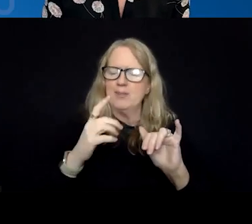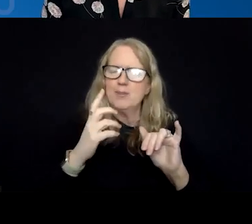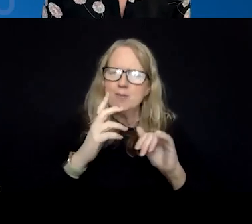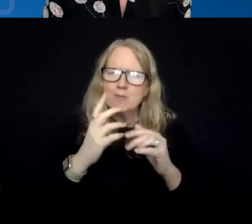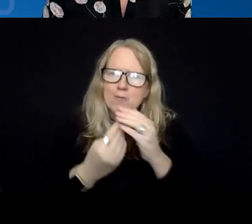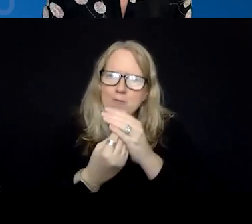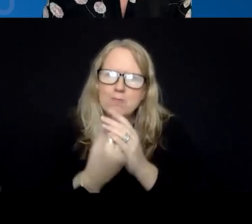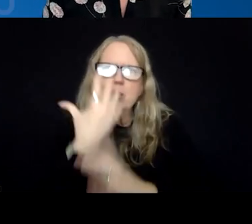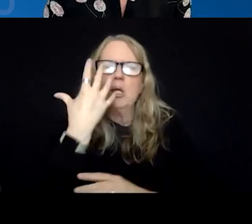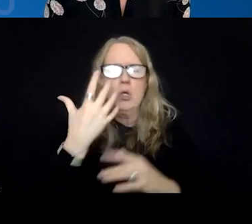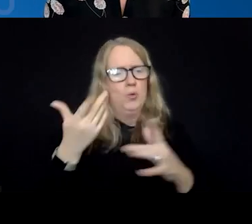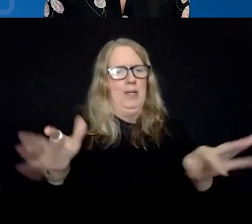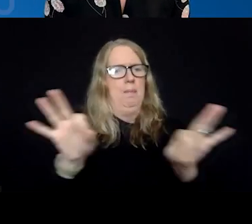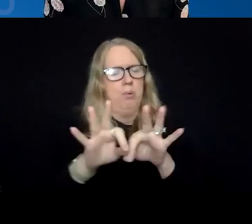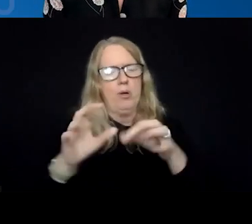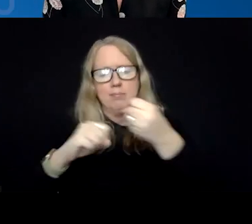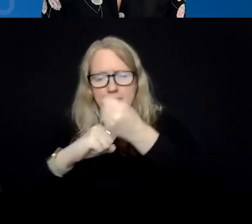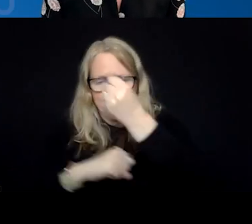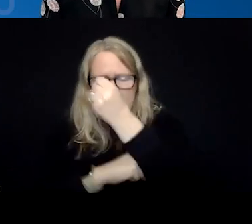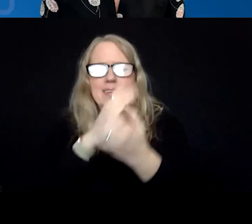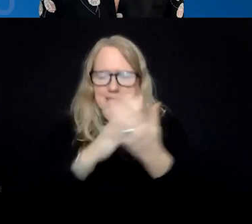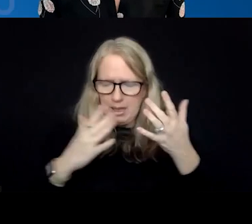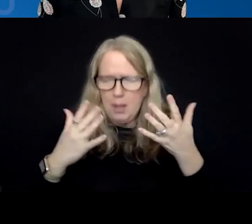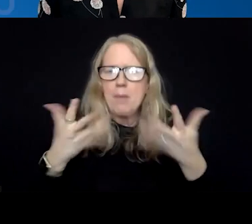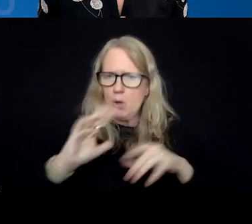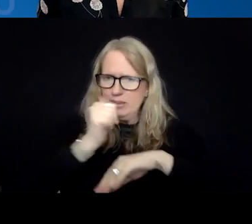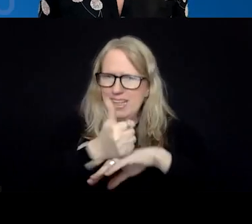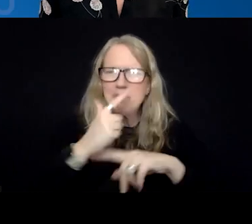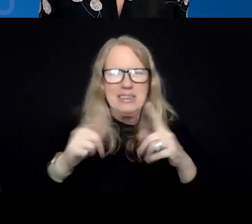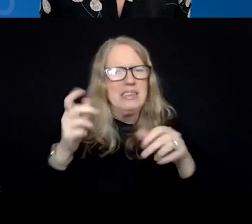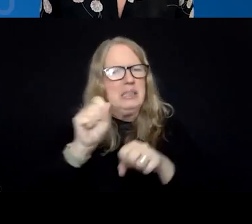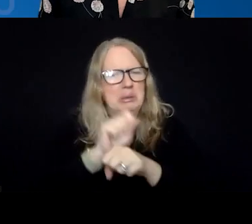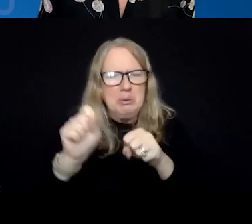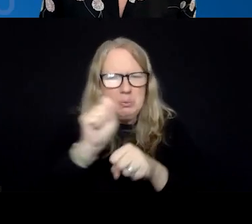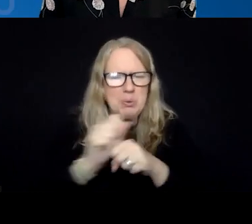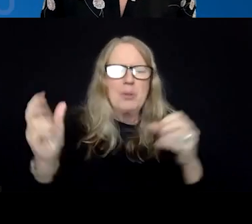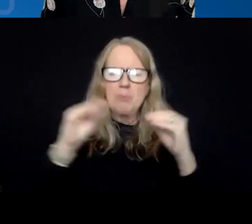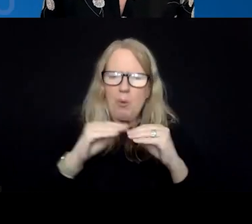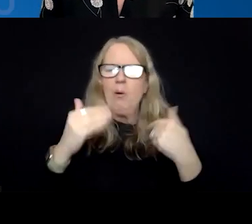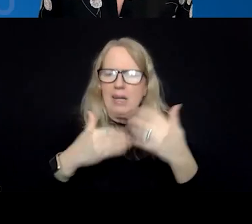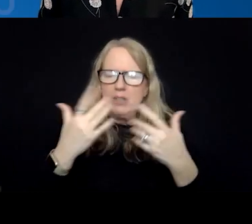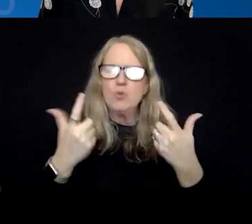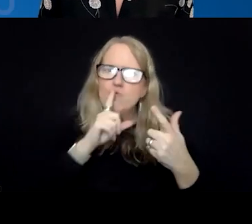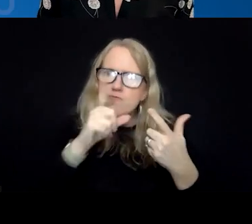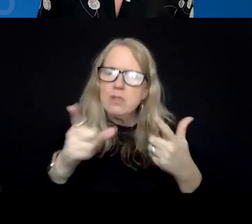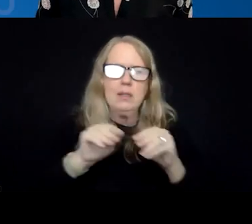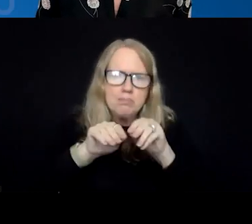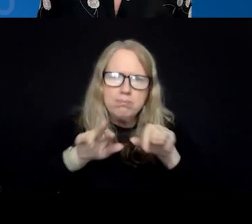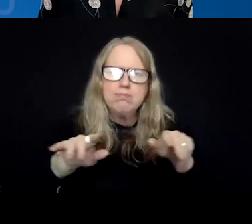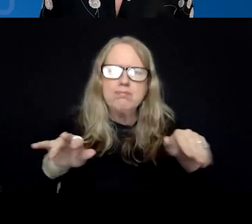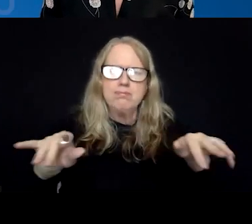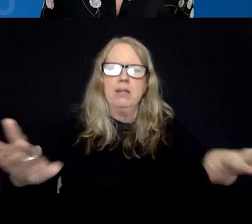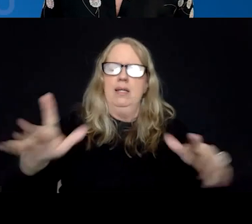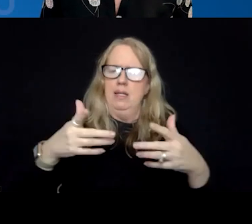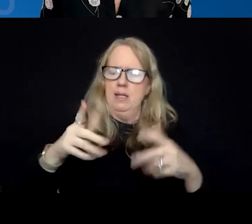some of the really important scaffolding up, but we've got a lot of work yet to do to really breathe life into the resources and connections that we hope that the